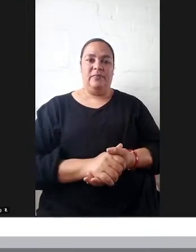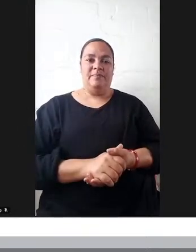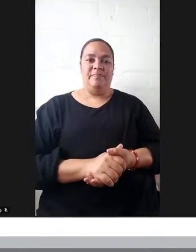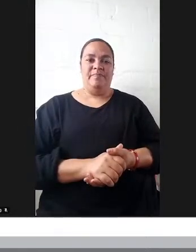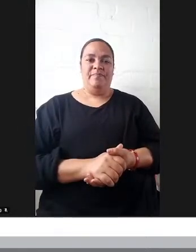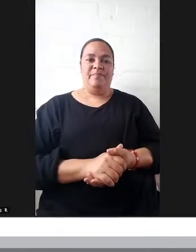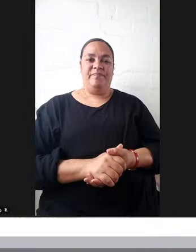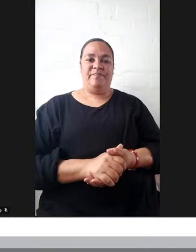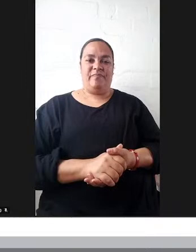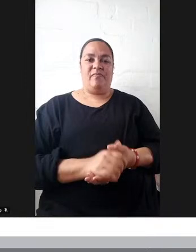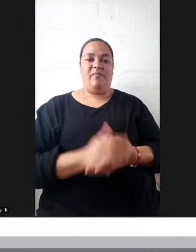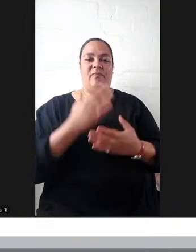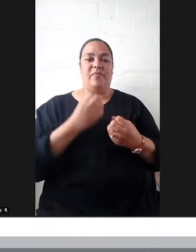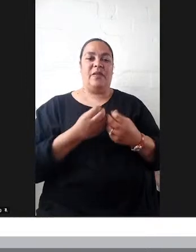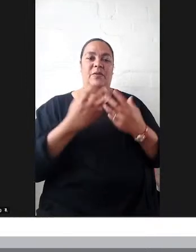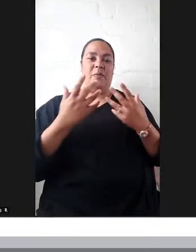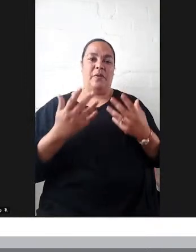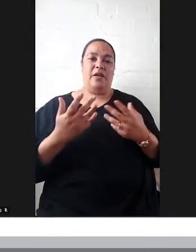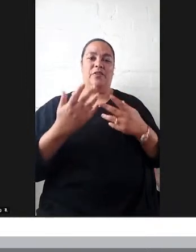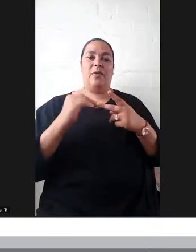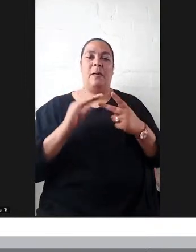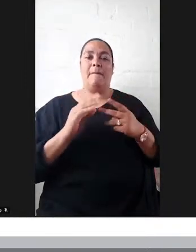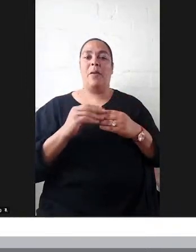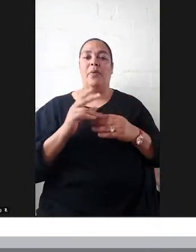Thank you very much. Member Nkondlo?